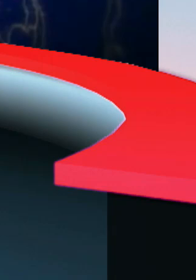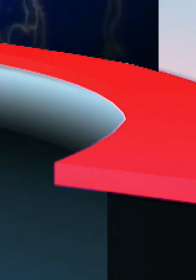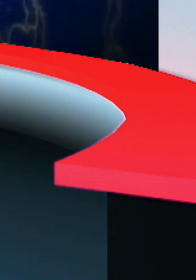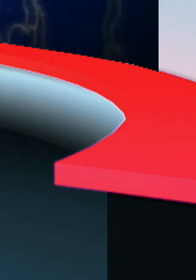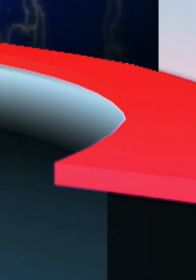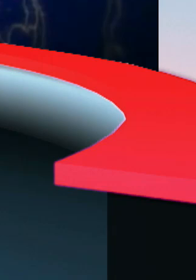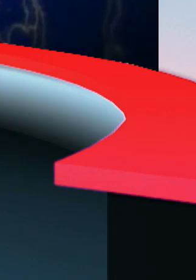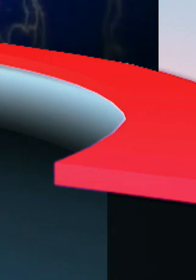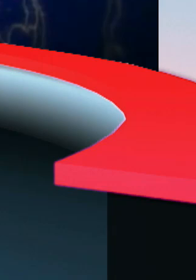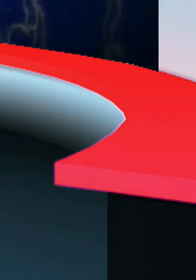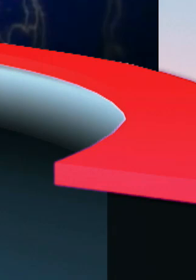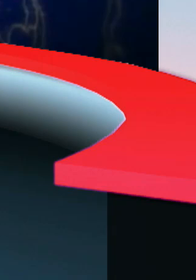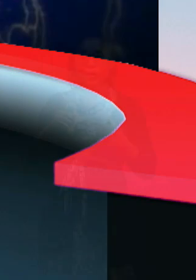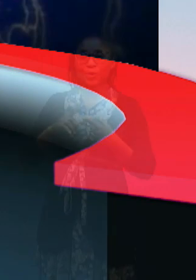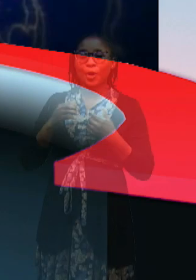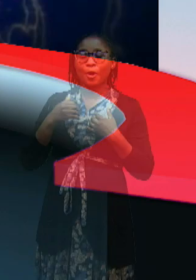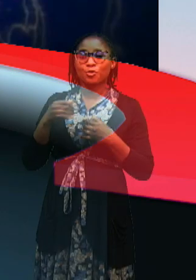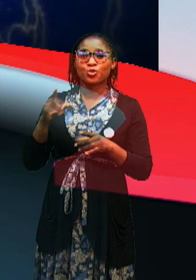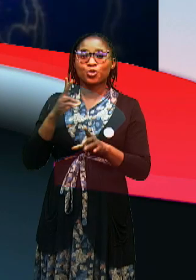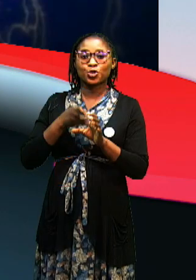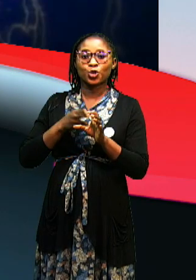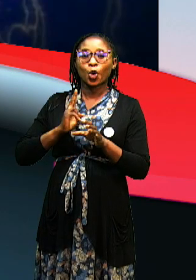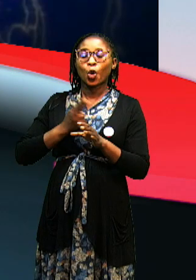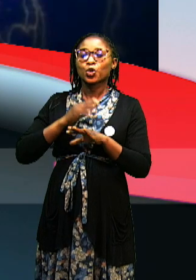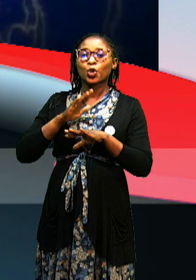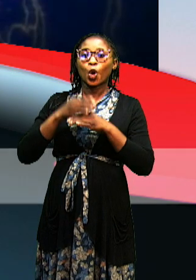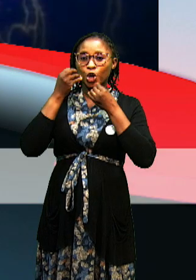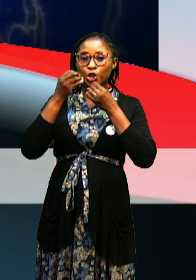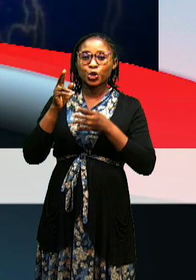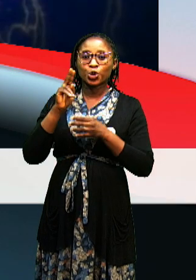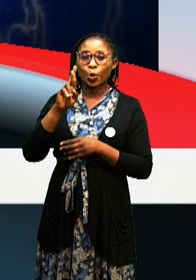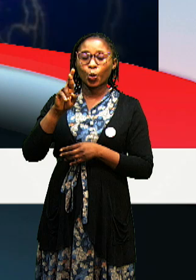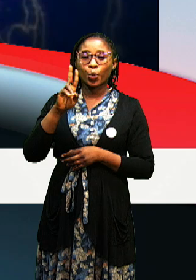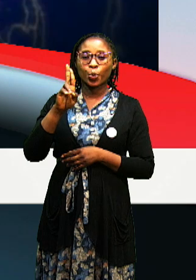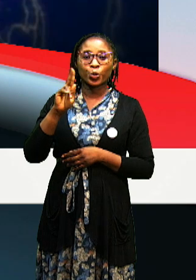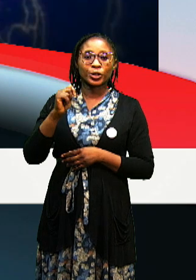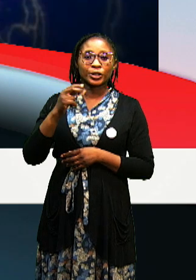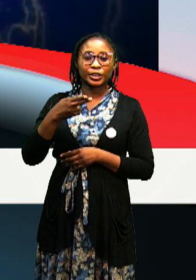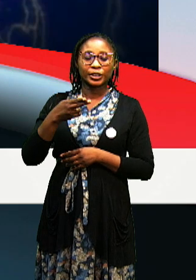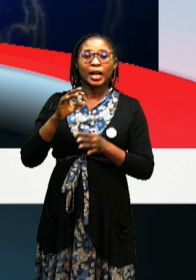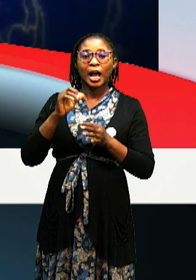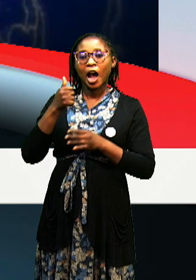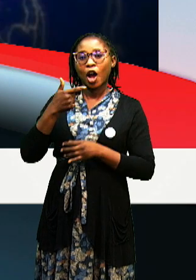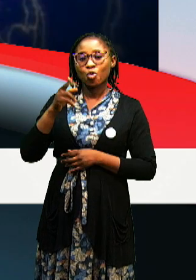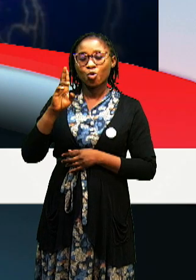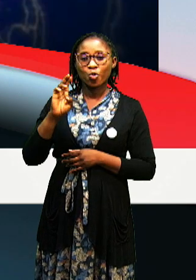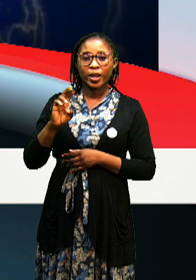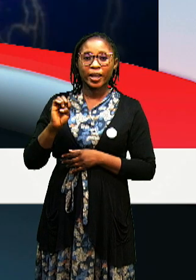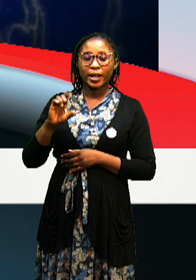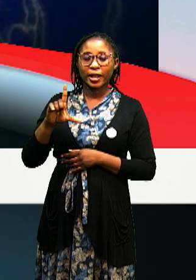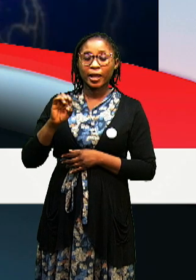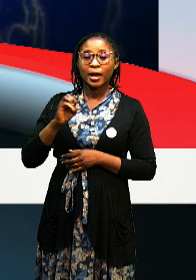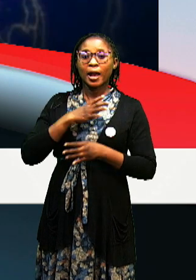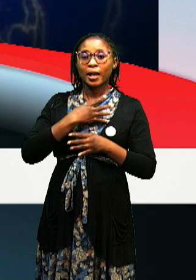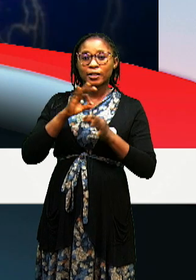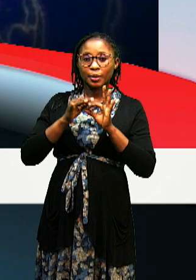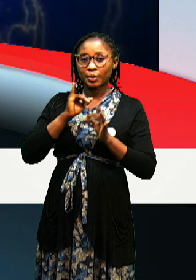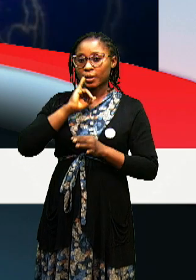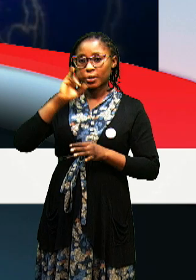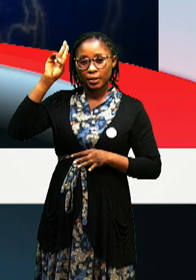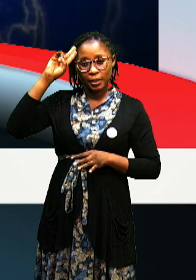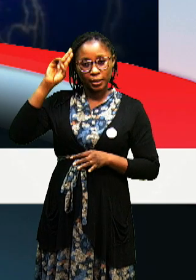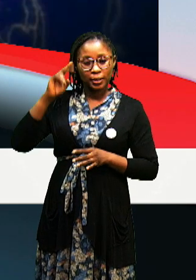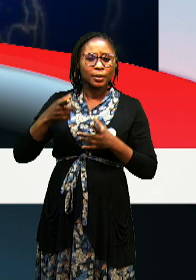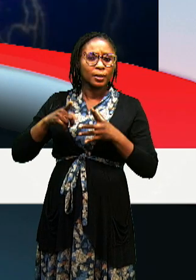Hello, glad to have you join us on the news. I'm Ruth Aguwele. My sign language interpreter is Hannah Olainka.